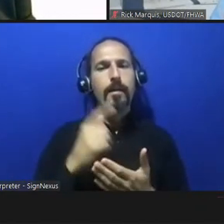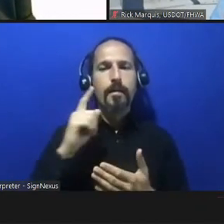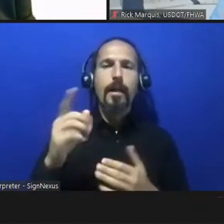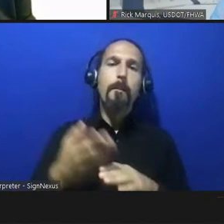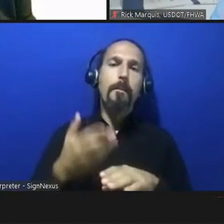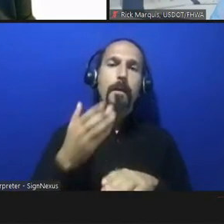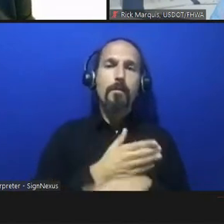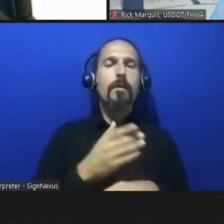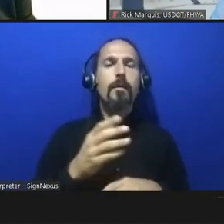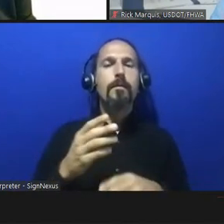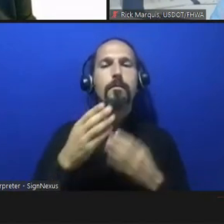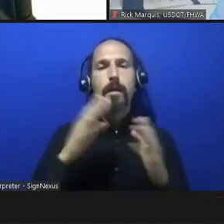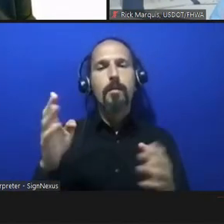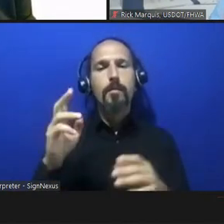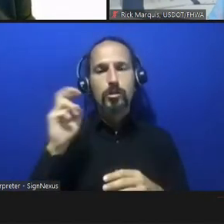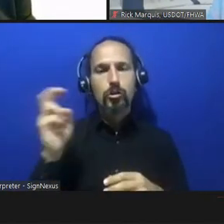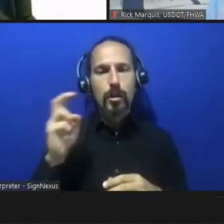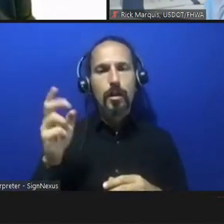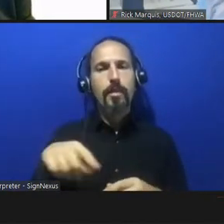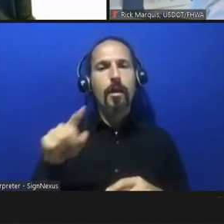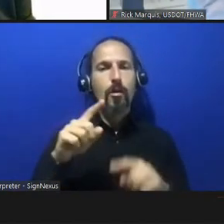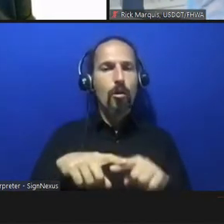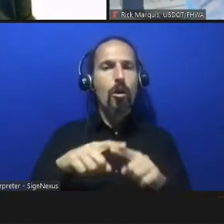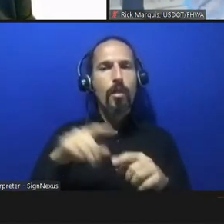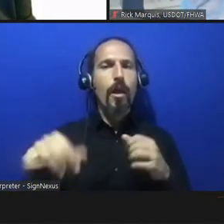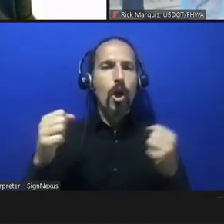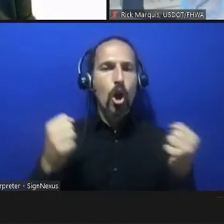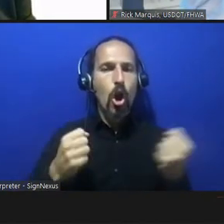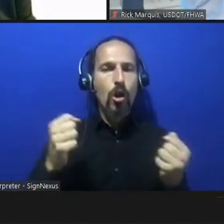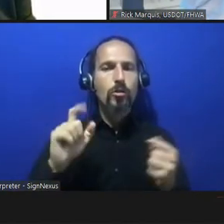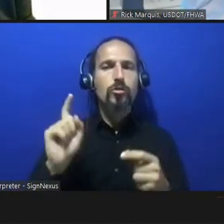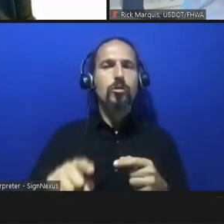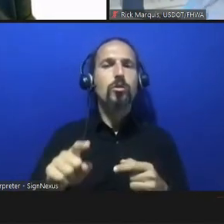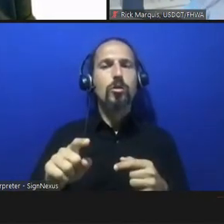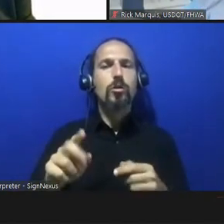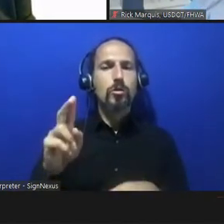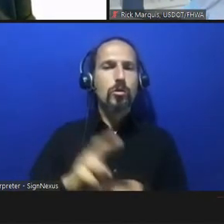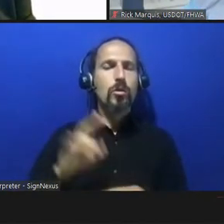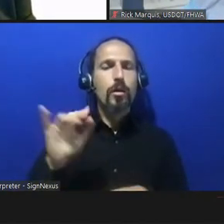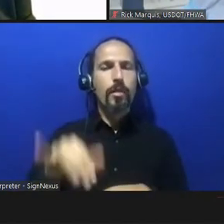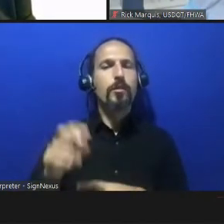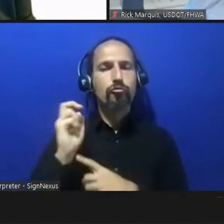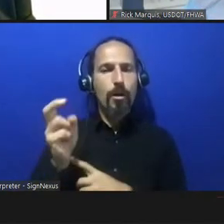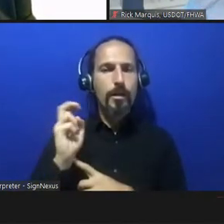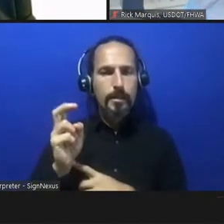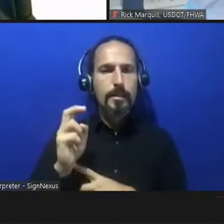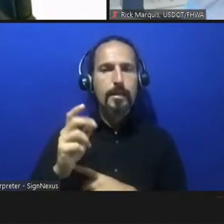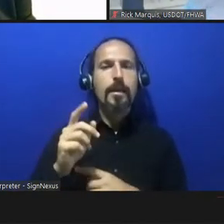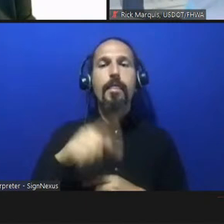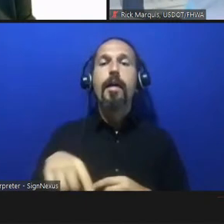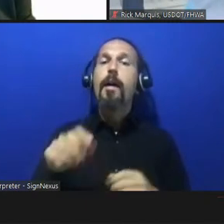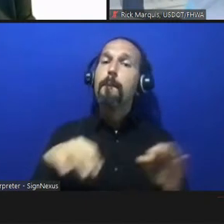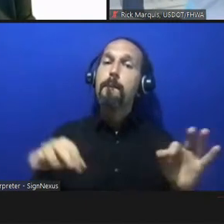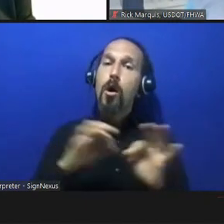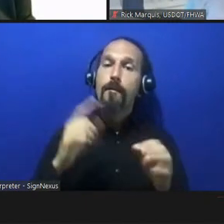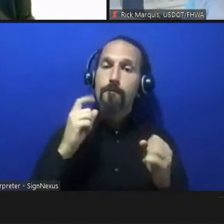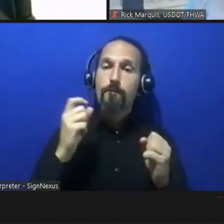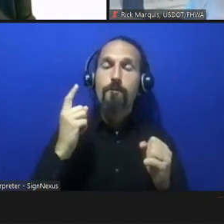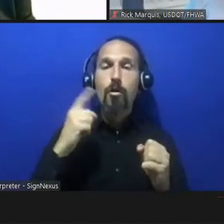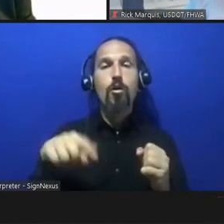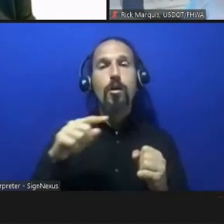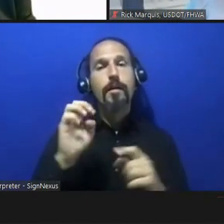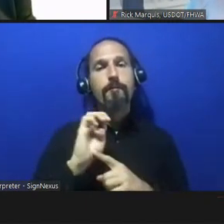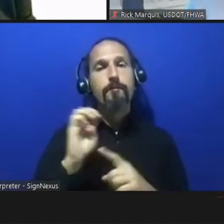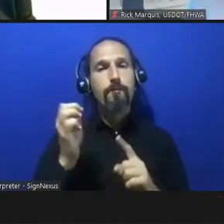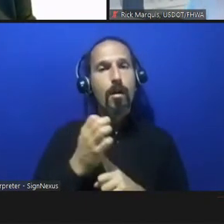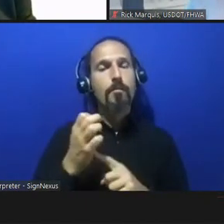transit and thus induce those relying on cause to opt to use transit almost as important from an environmental justice